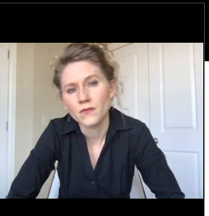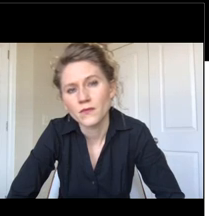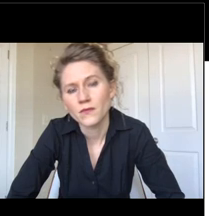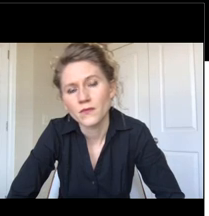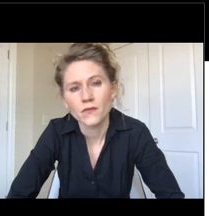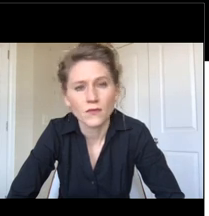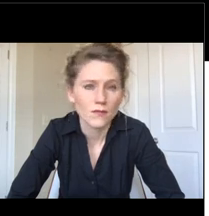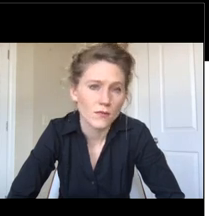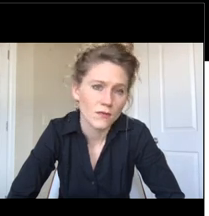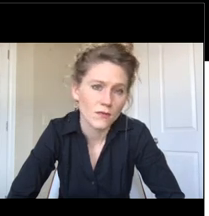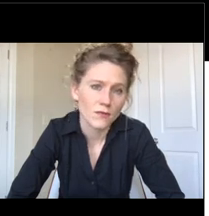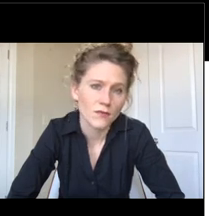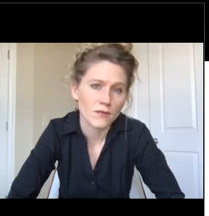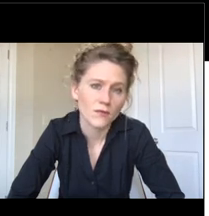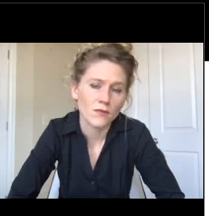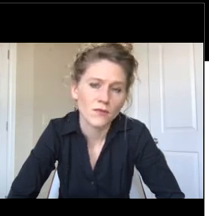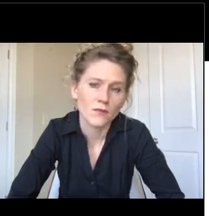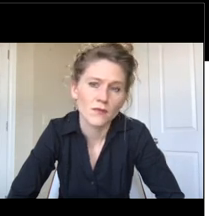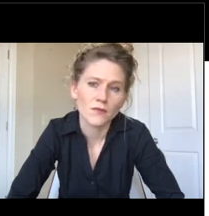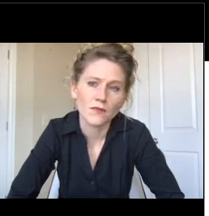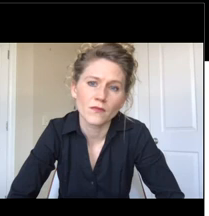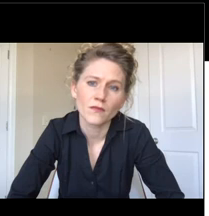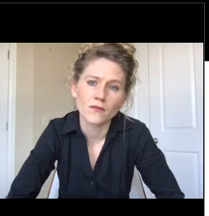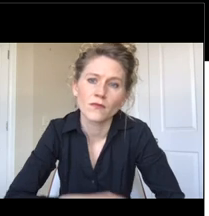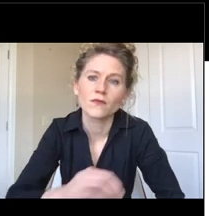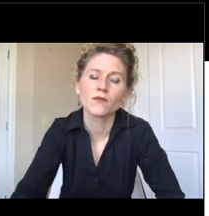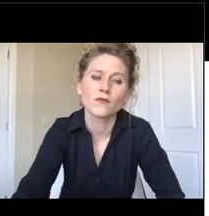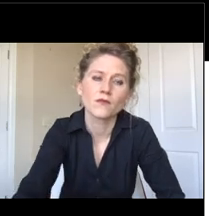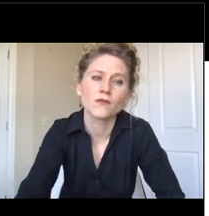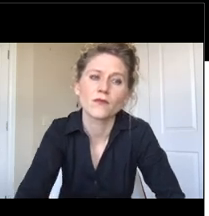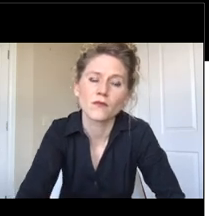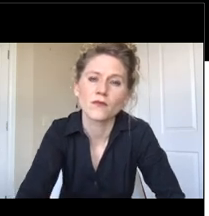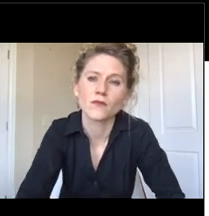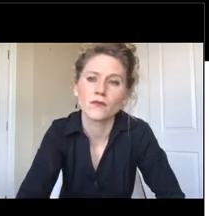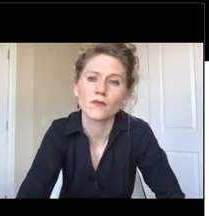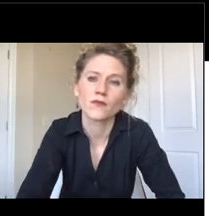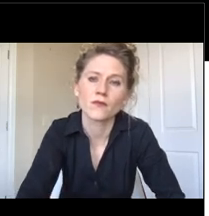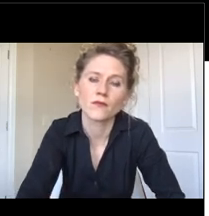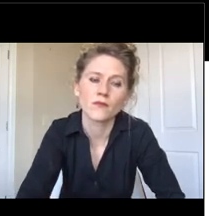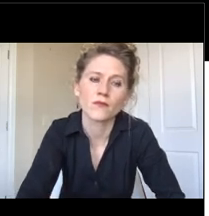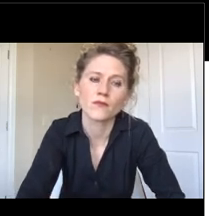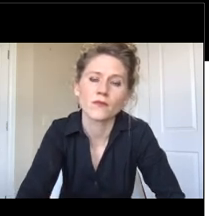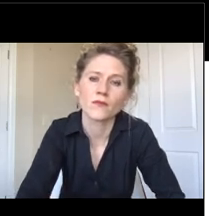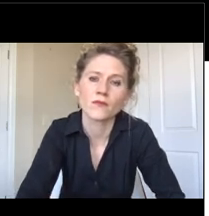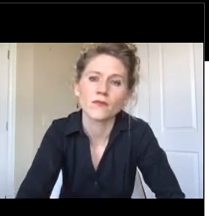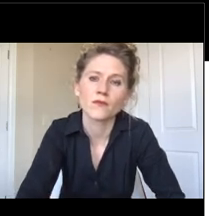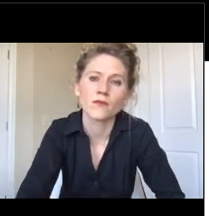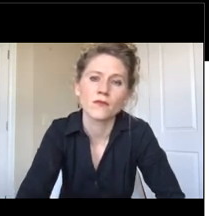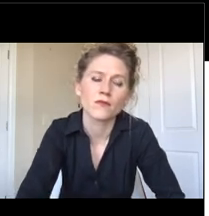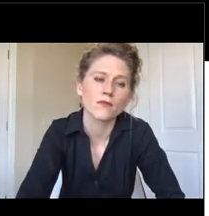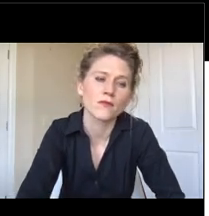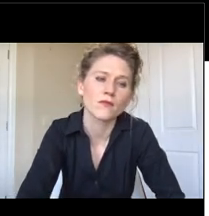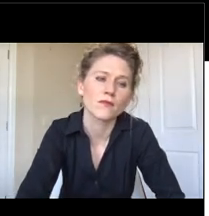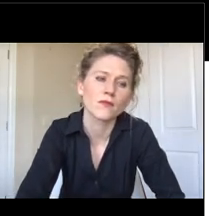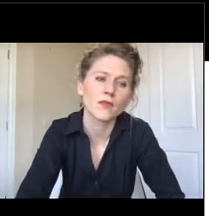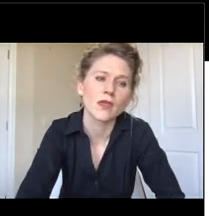day, it's hard to maintain that because we still don't have the funding we need because of all the new streets that we've added on. So.